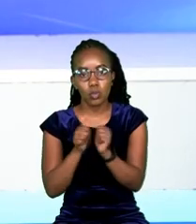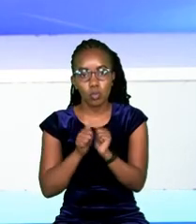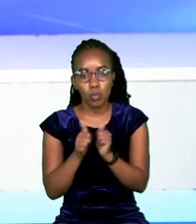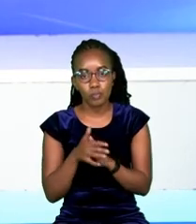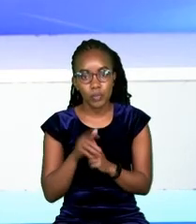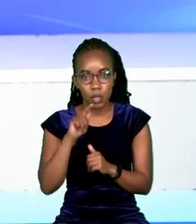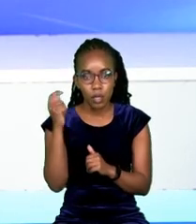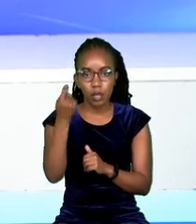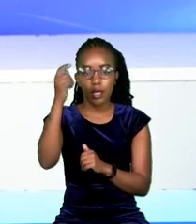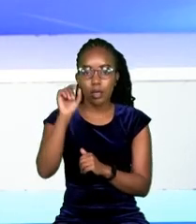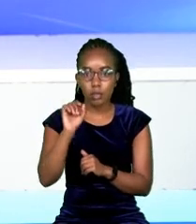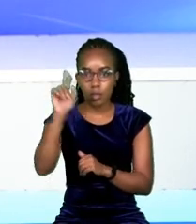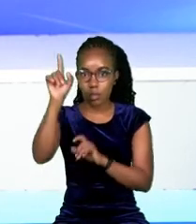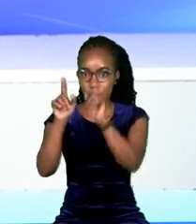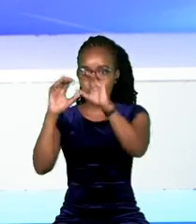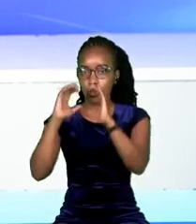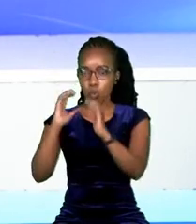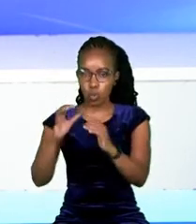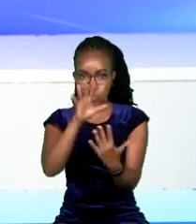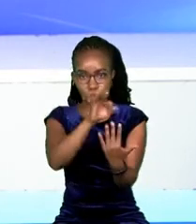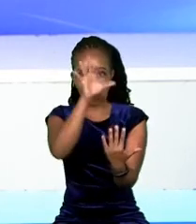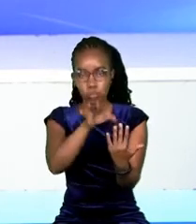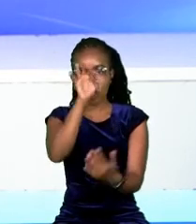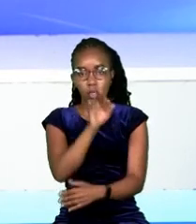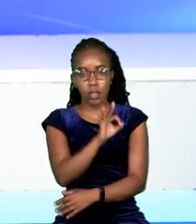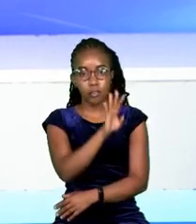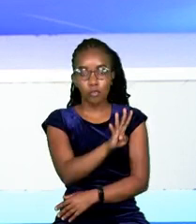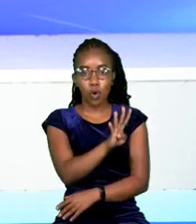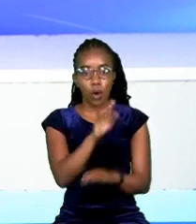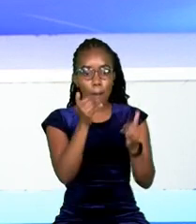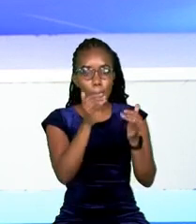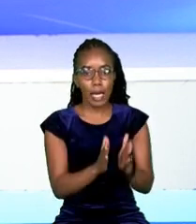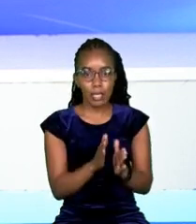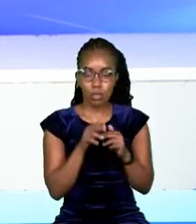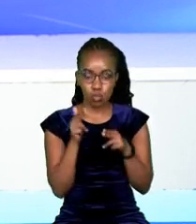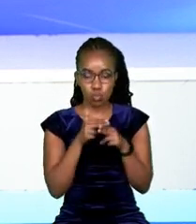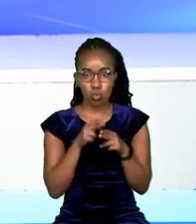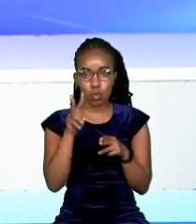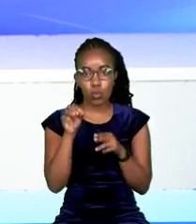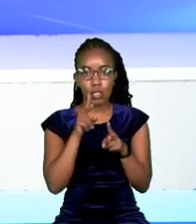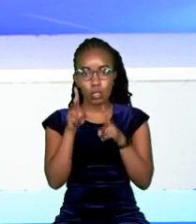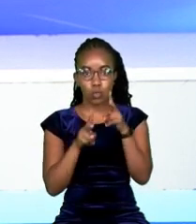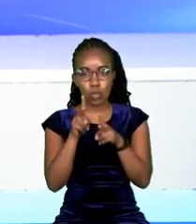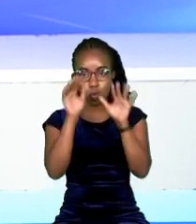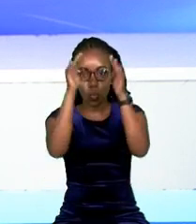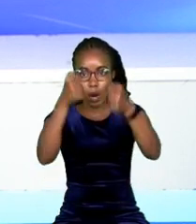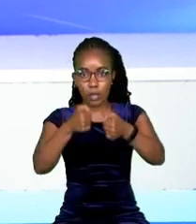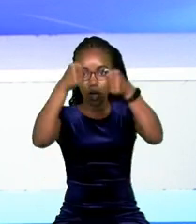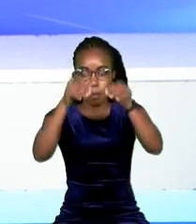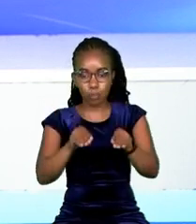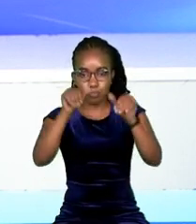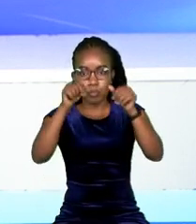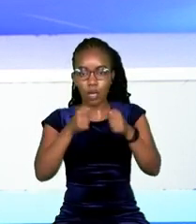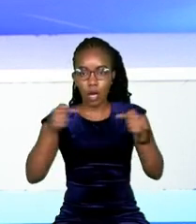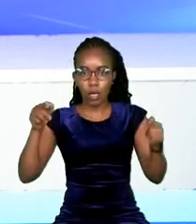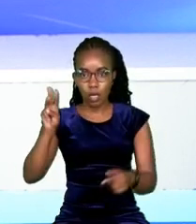New Harambee Stars head coach Engin Firat has named a 34-man provisional squad for the upcoming 2022 FIFA World Cup qualifiers against Mali